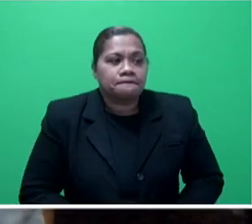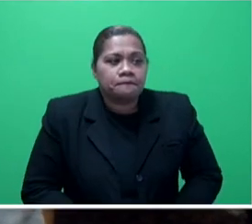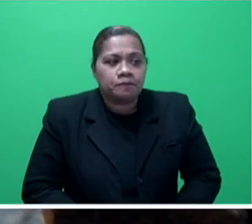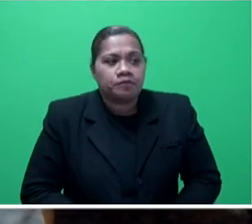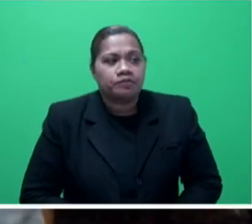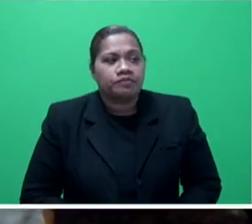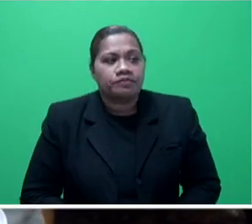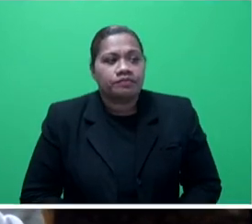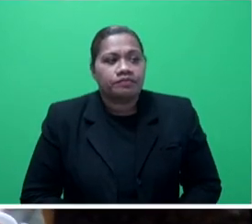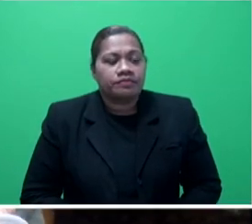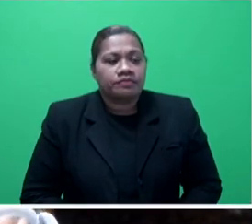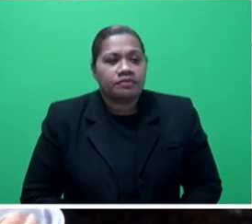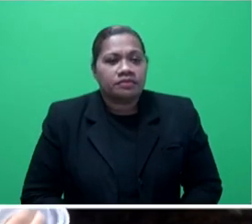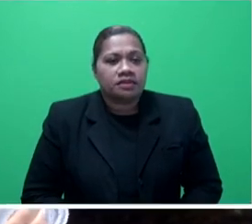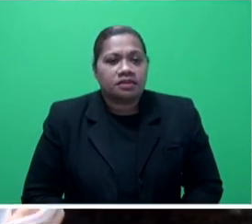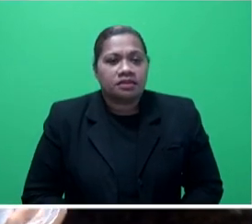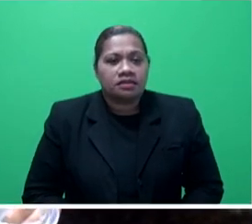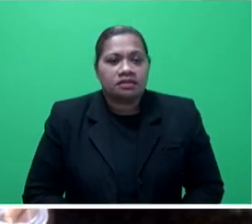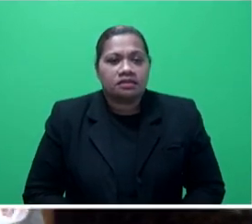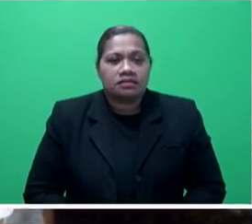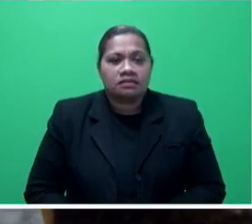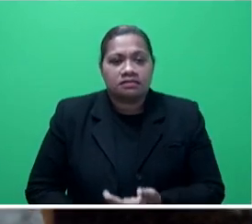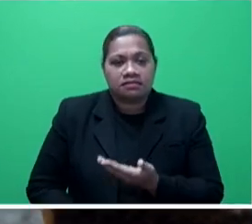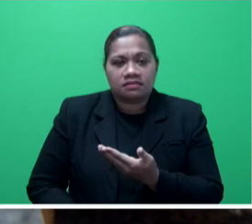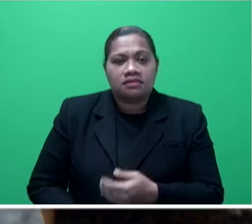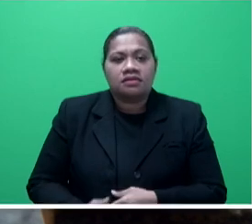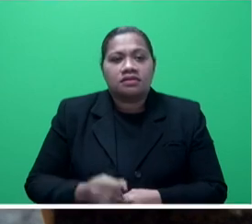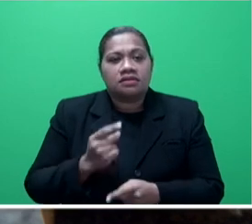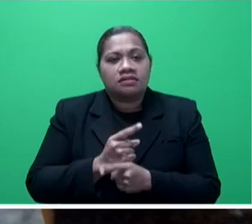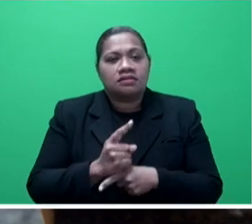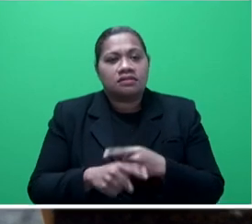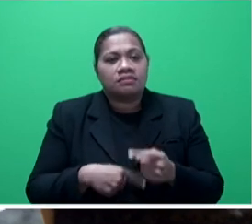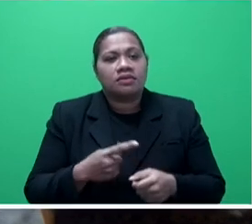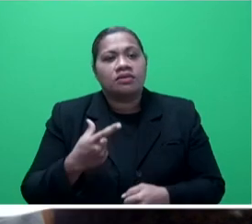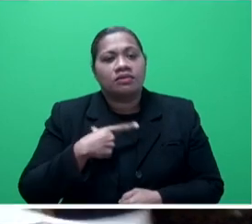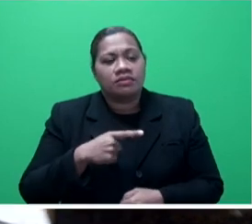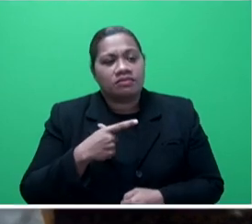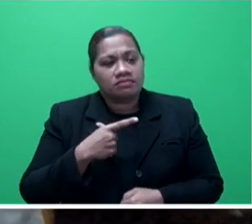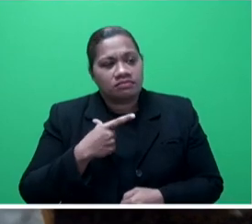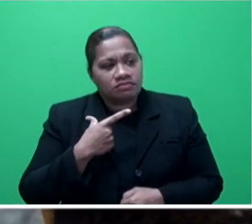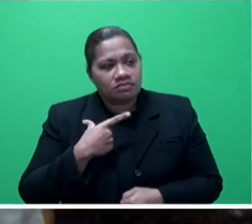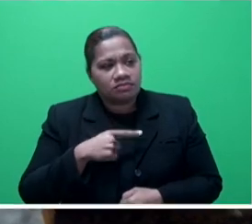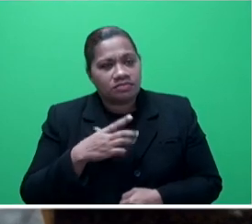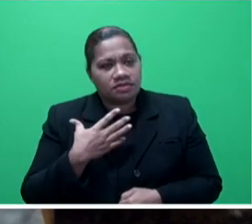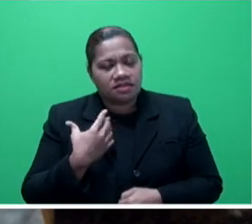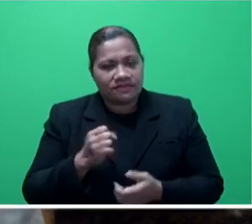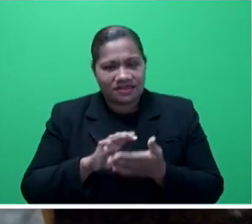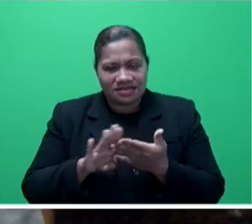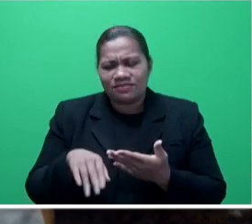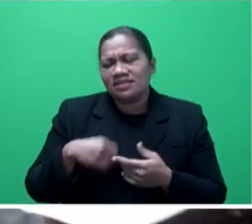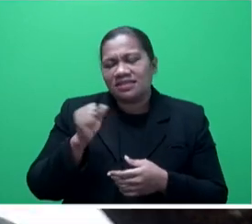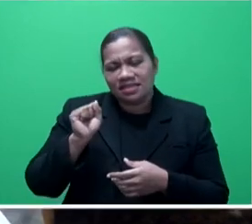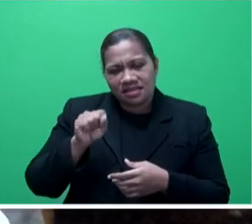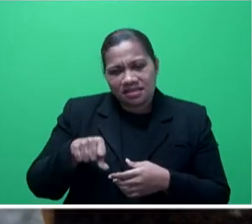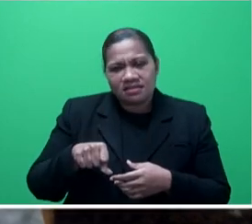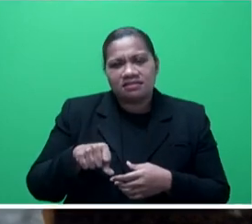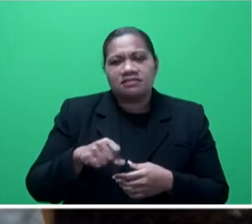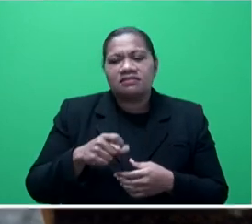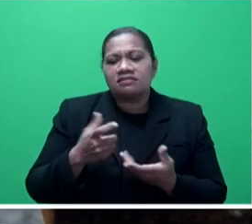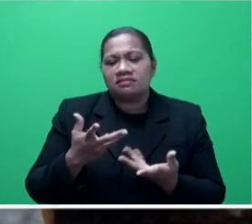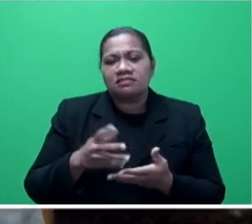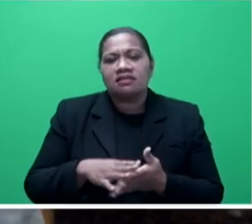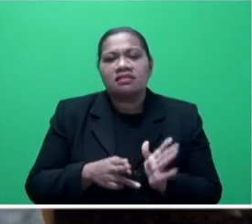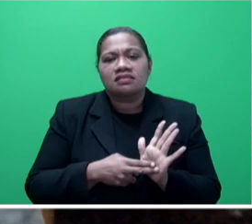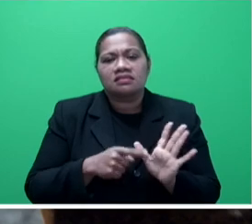Your Pied Piper talks about why there's been an exemption. And then, of course, Mr. Speaker, sir,